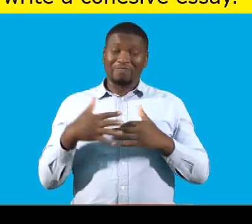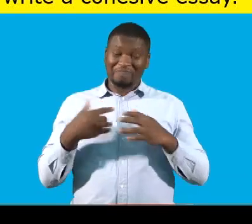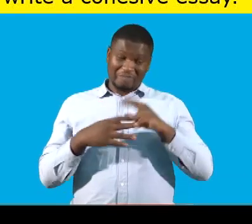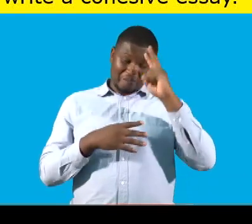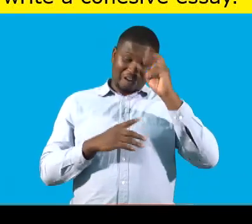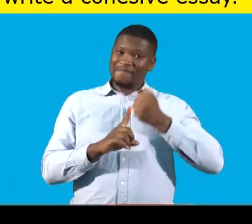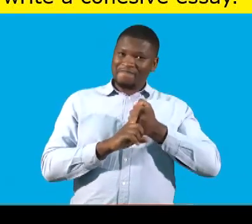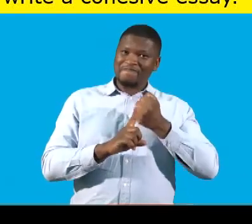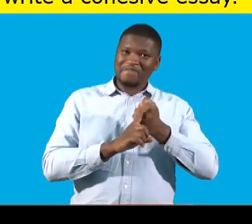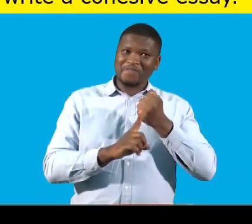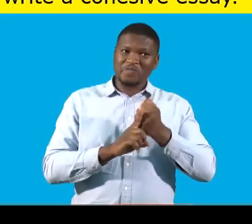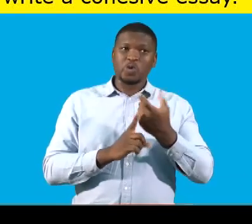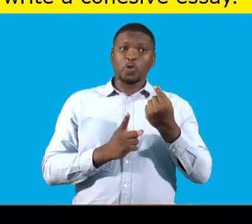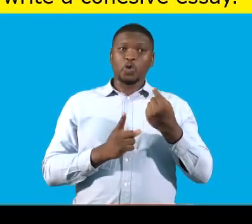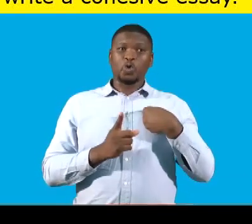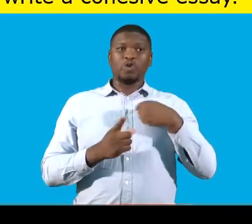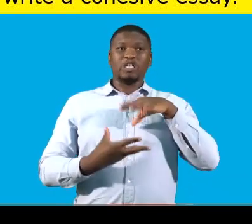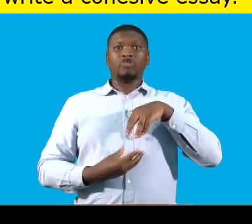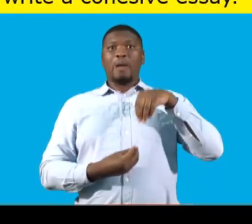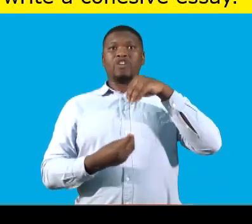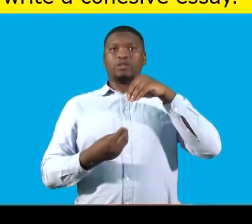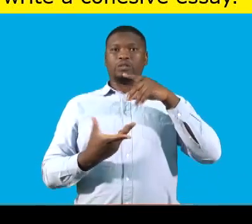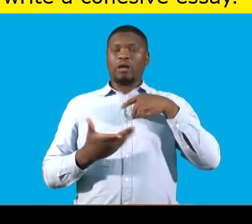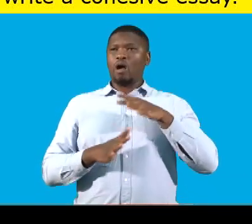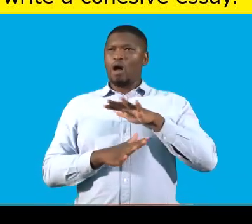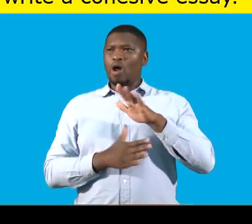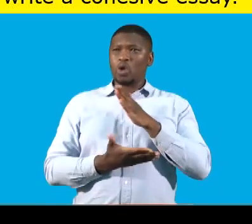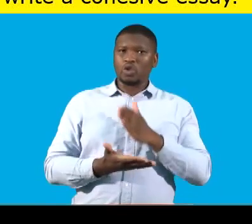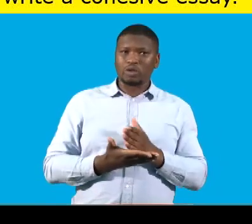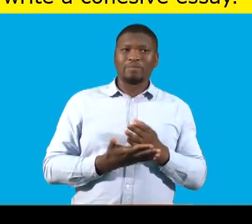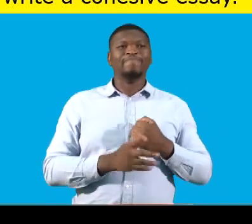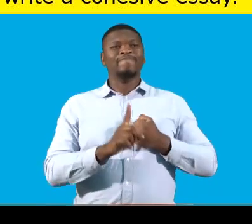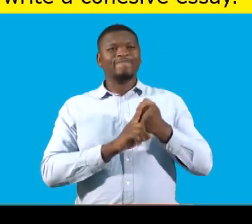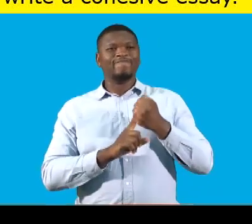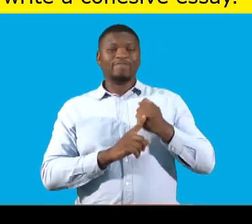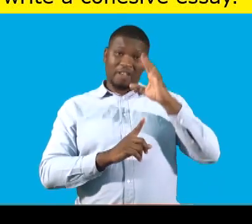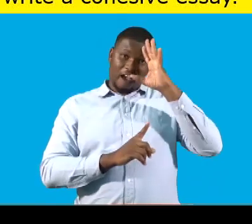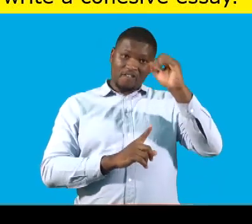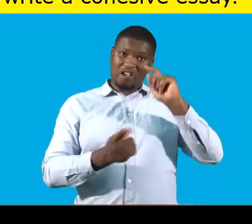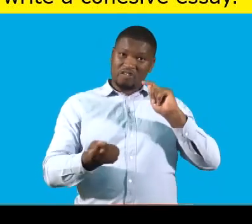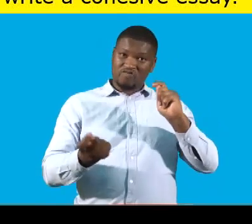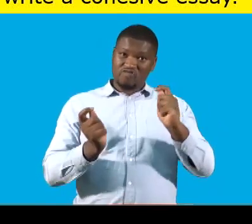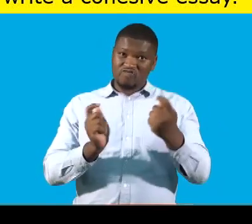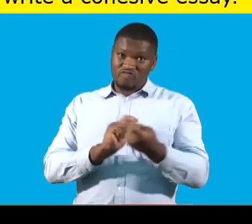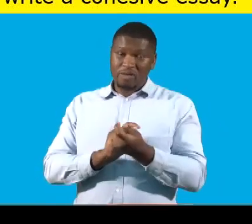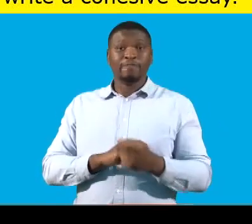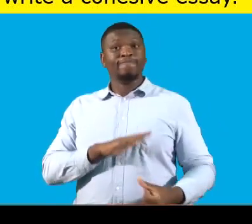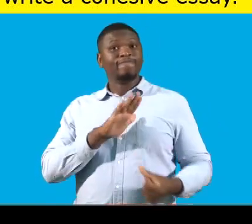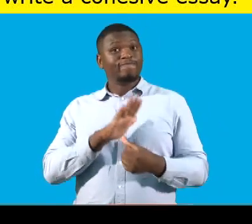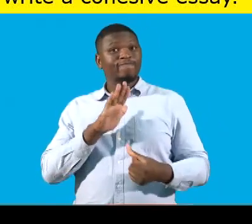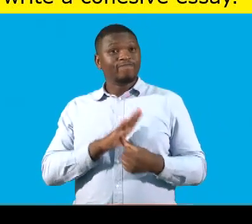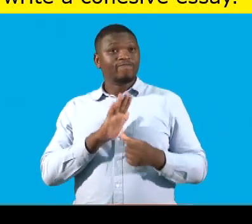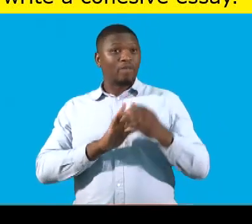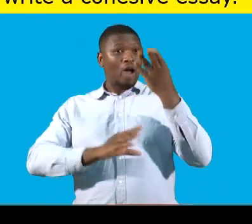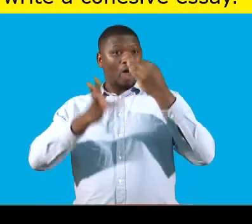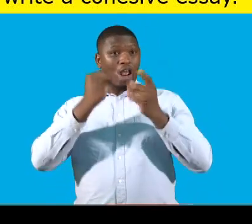severely compromised. By overcoming his spiritual doubts and adhering to his convictions, Pi is able to transform his faith. The most